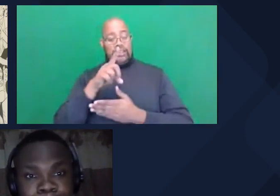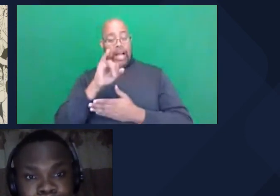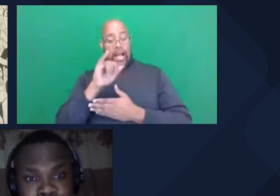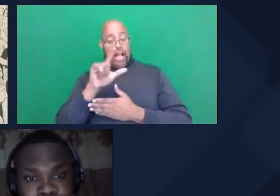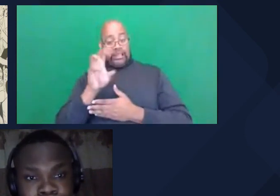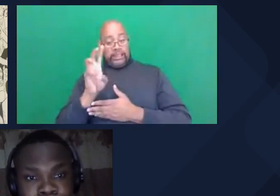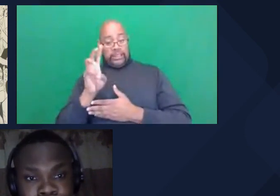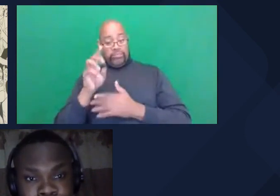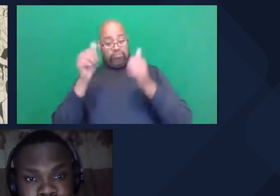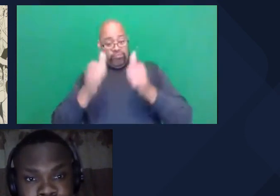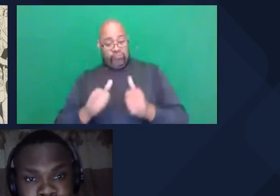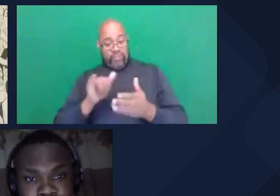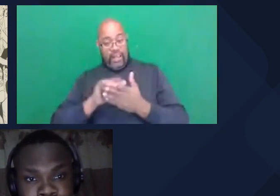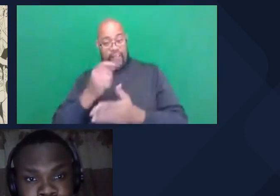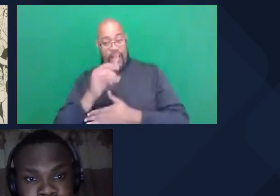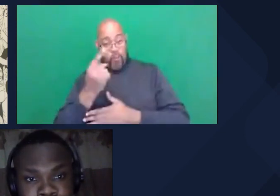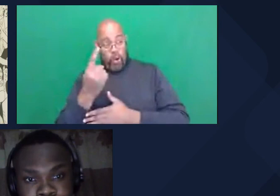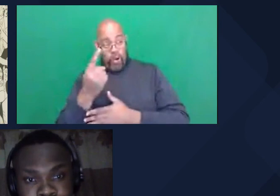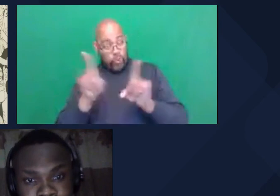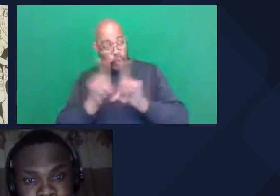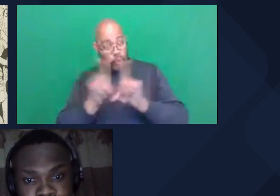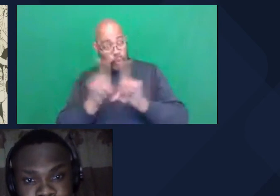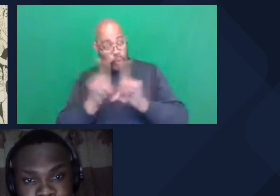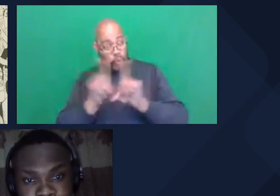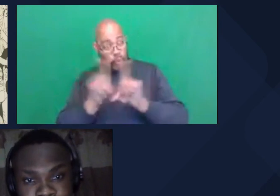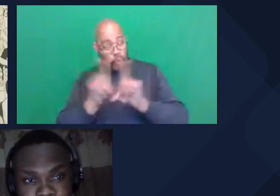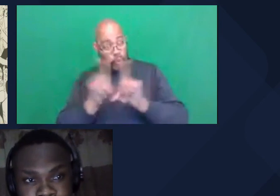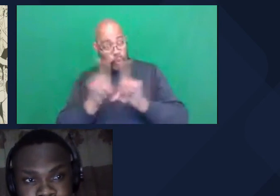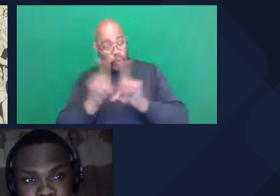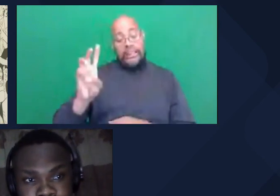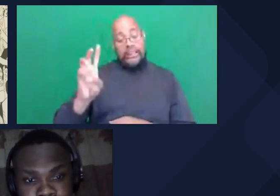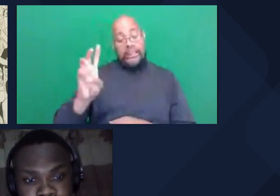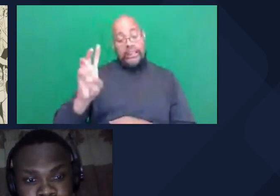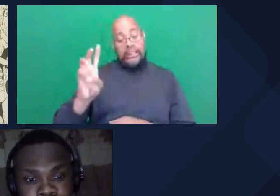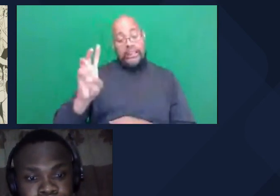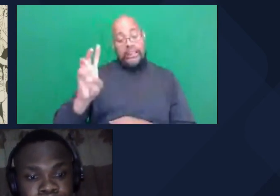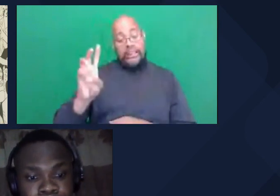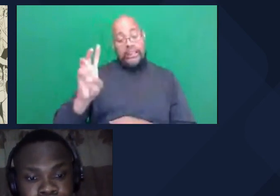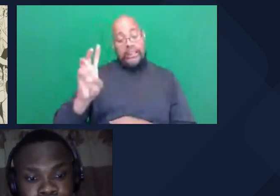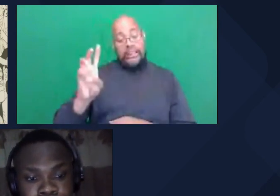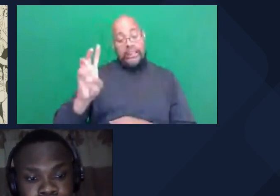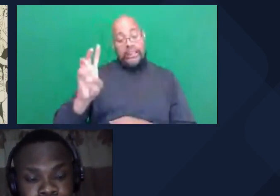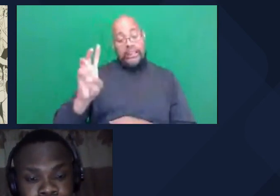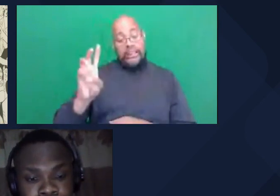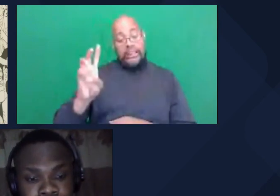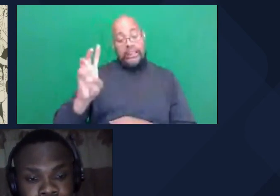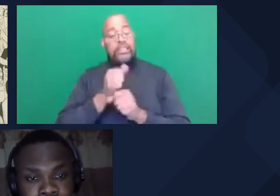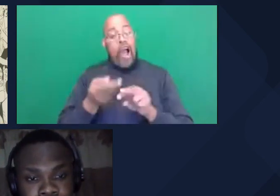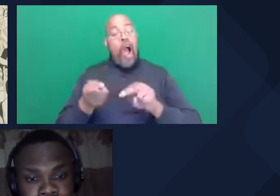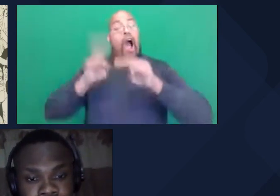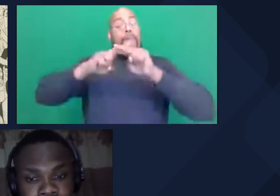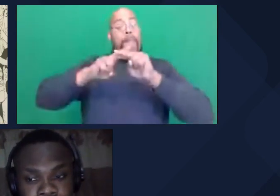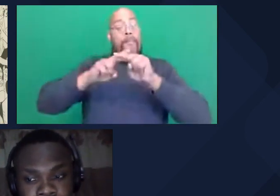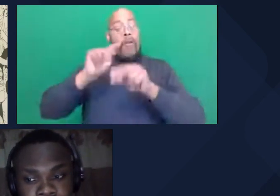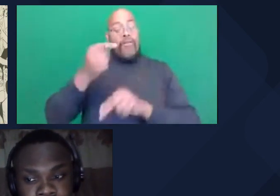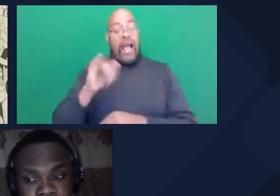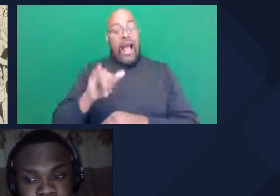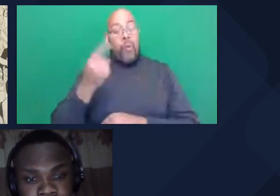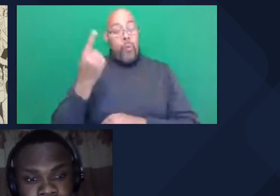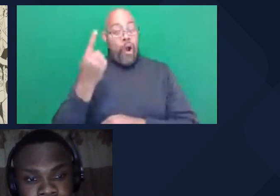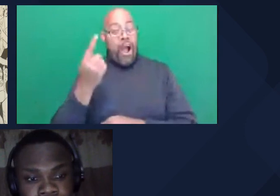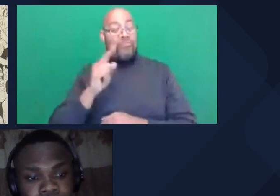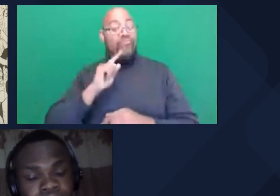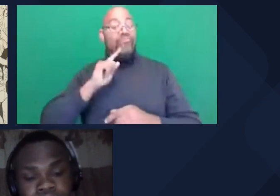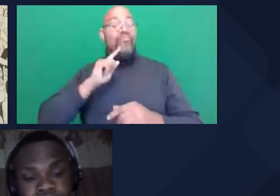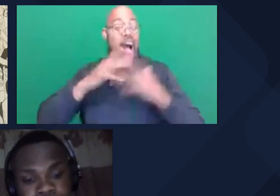That's a great question. So IL-6 it actually upregulates Thy1, interestingly, and